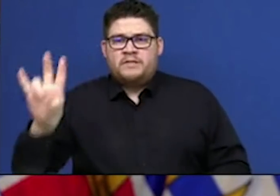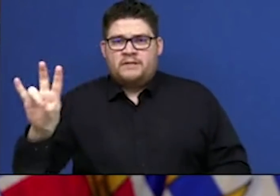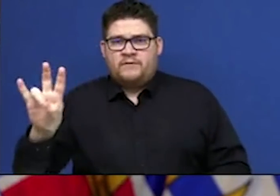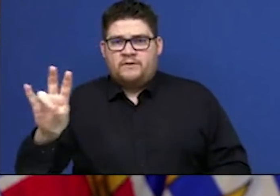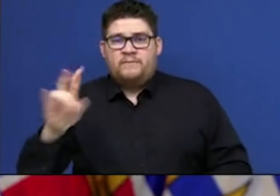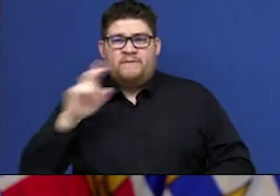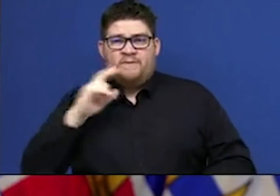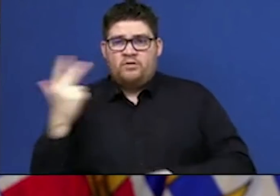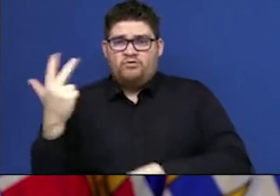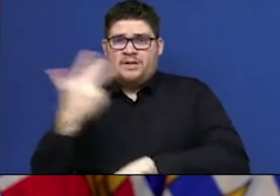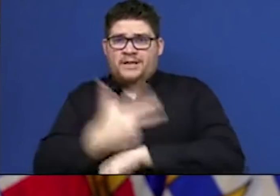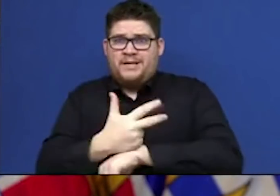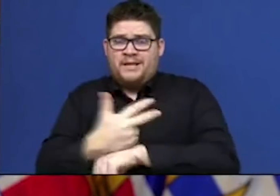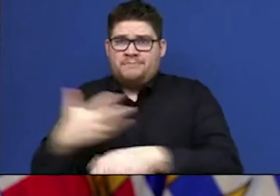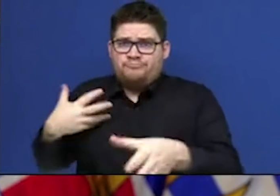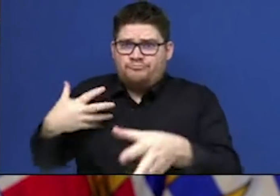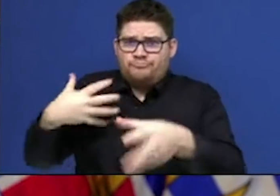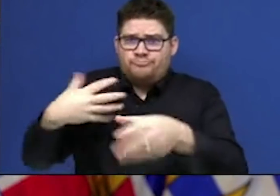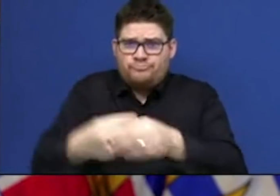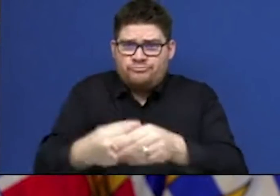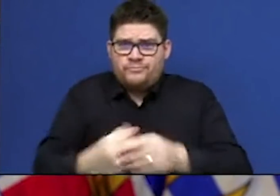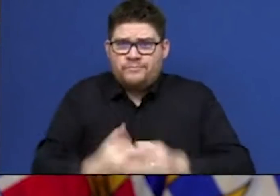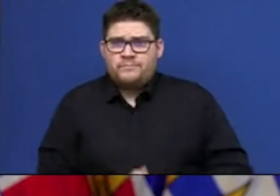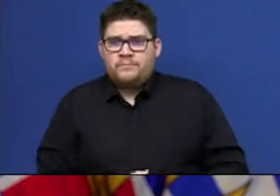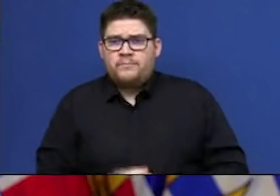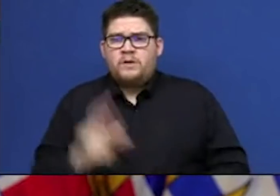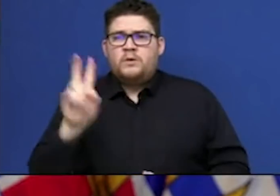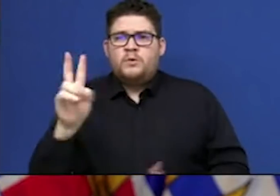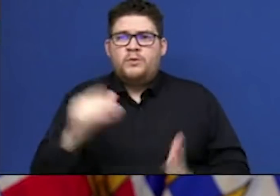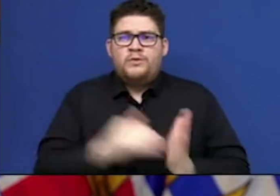diagnosed over the weekend, bringing our total to